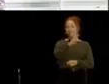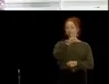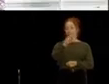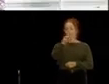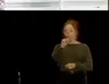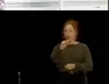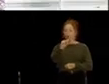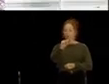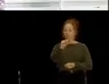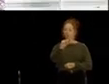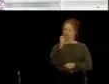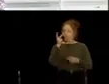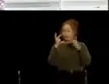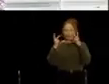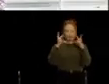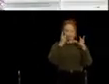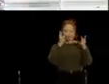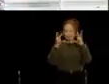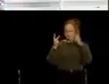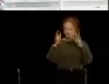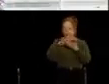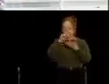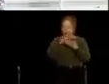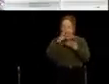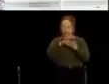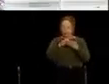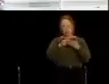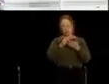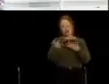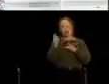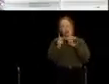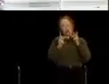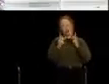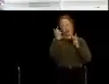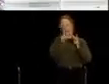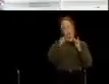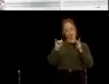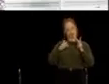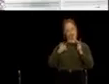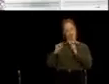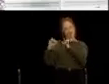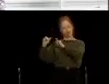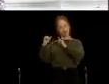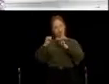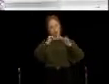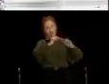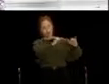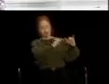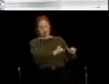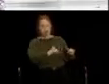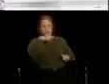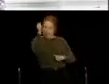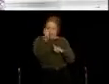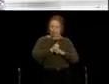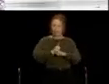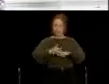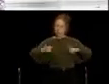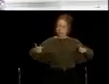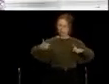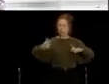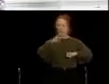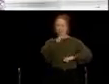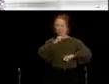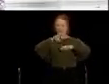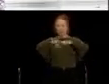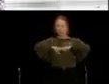really her in this big orange chair. Like, I'd say 3 of these, and she would sit in the orange chair